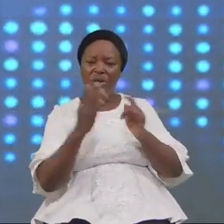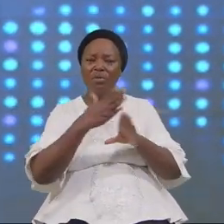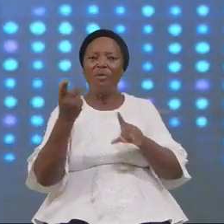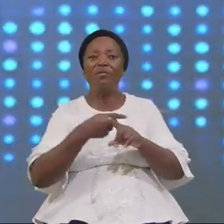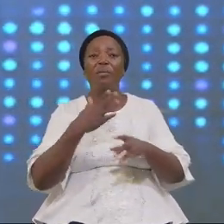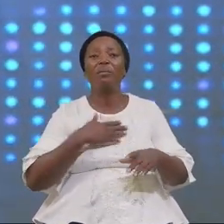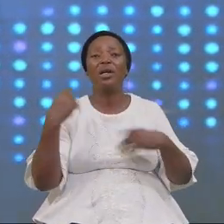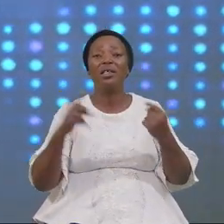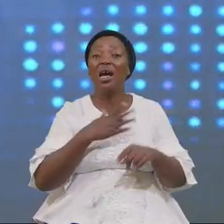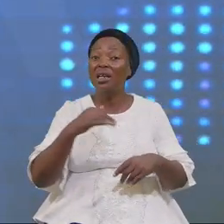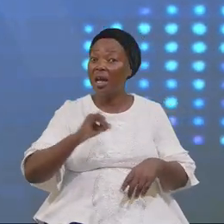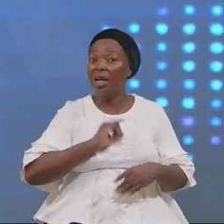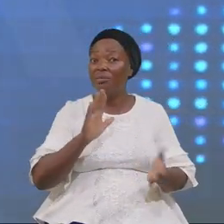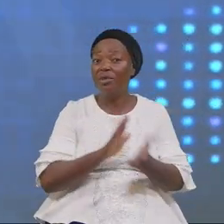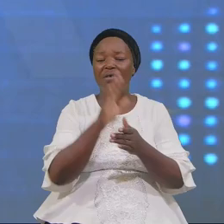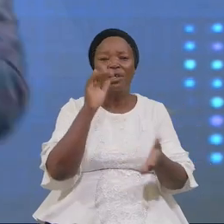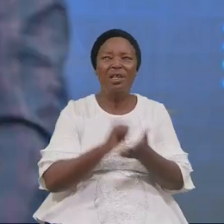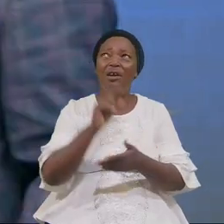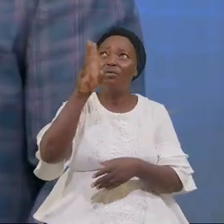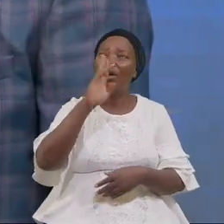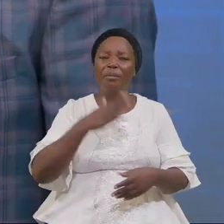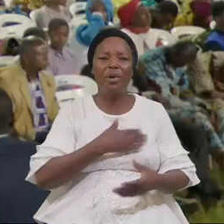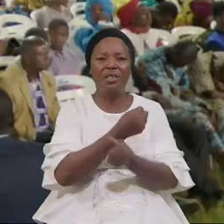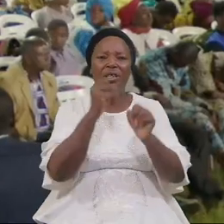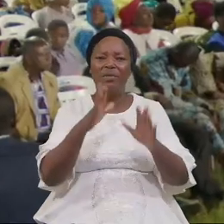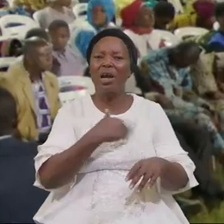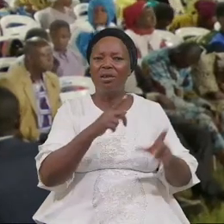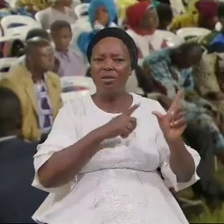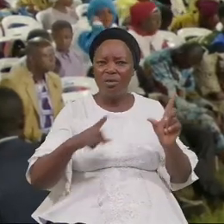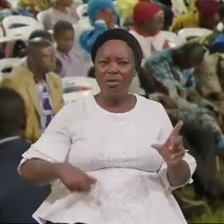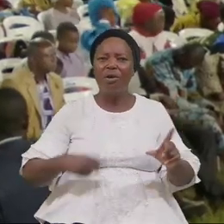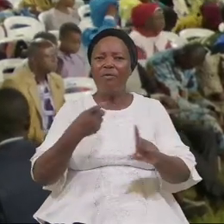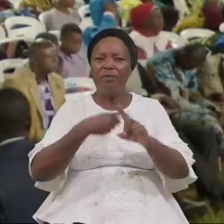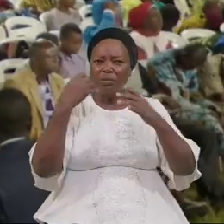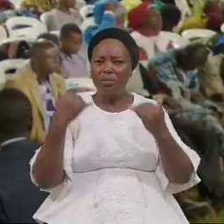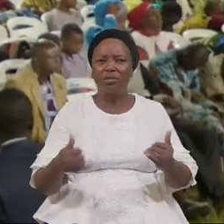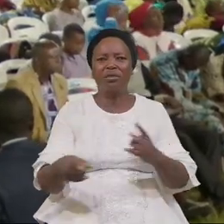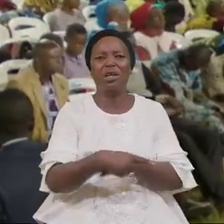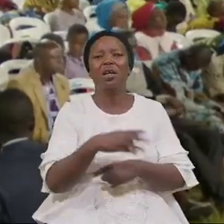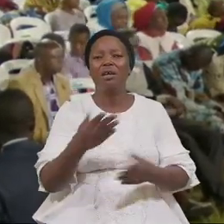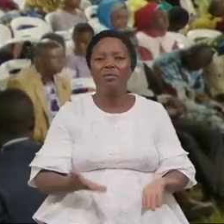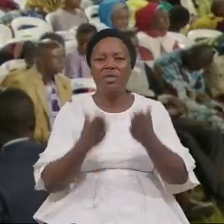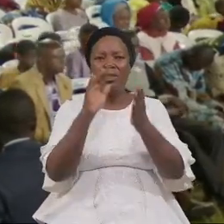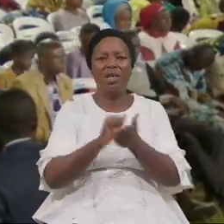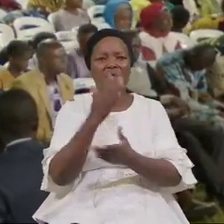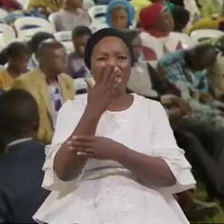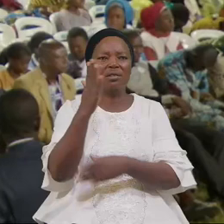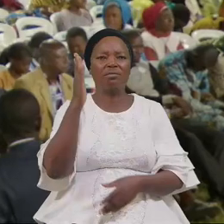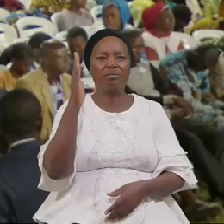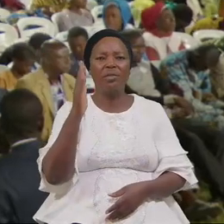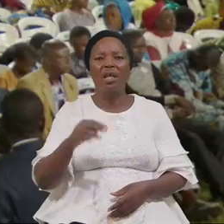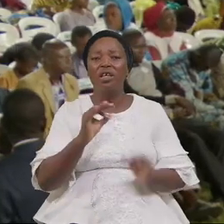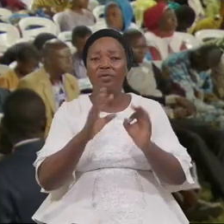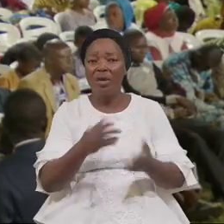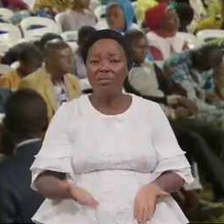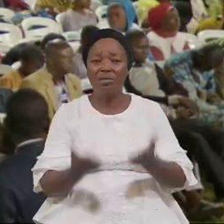I believe that you are my Savior and Lord from today. Raise up that hand, raise up that hand. If you are raising up your